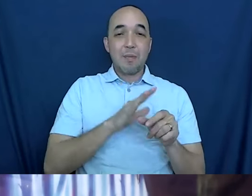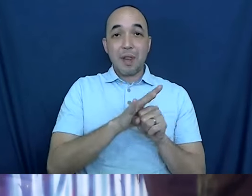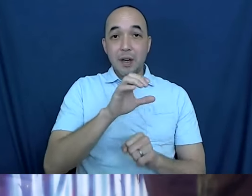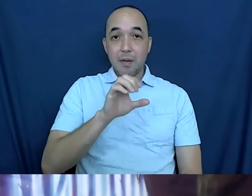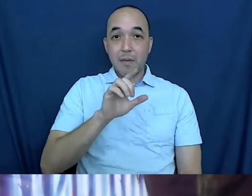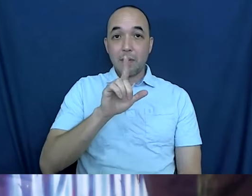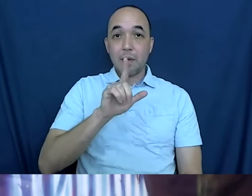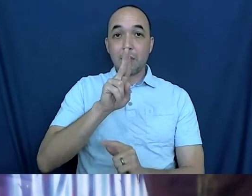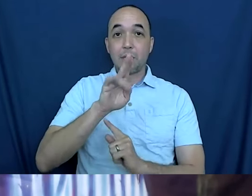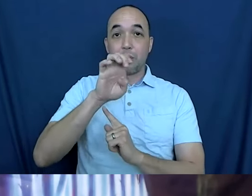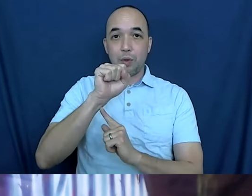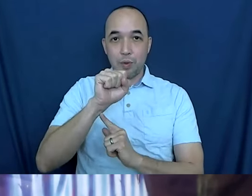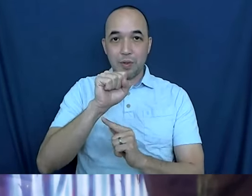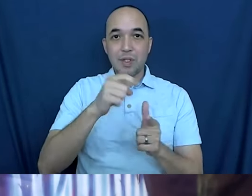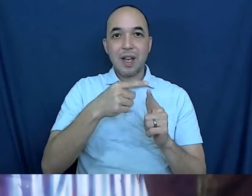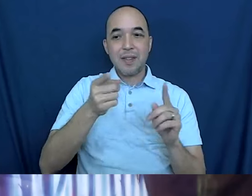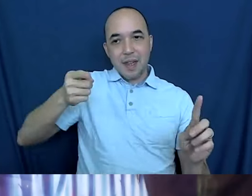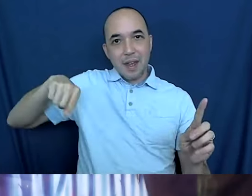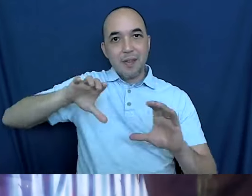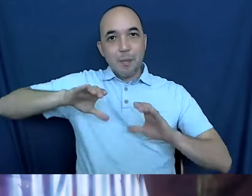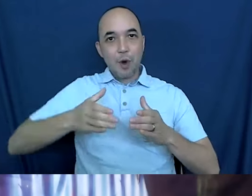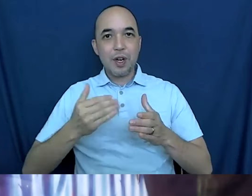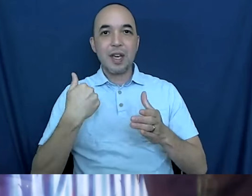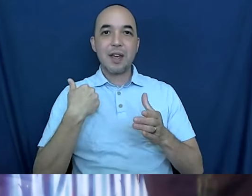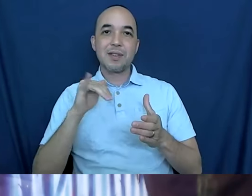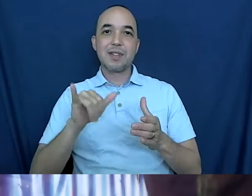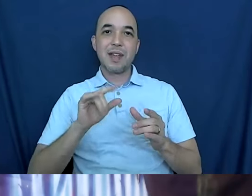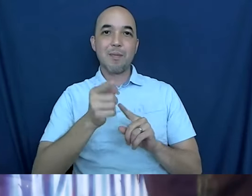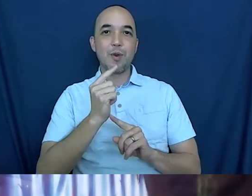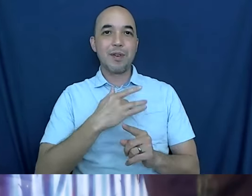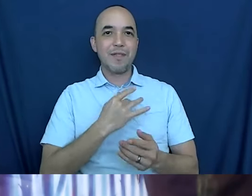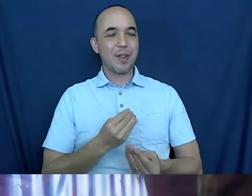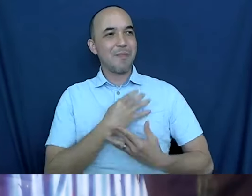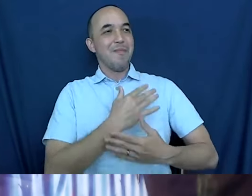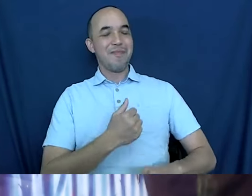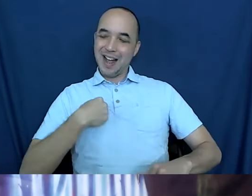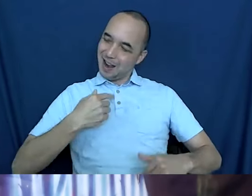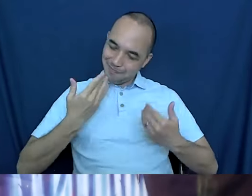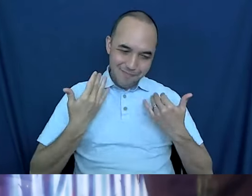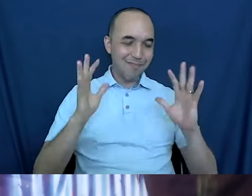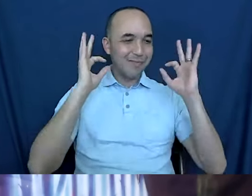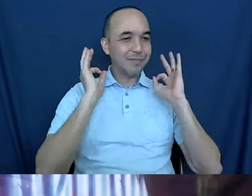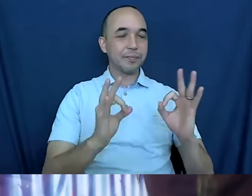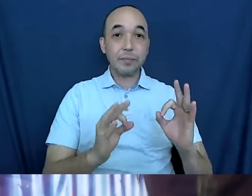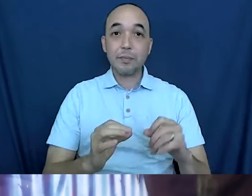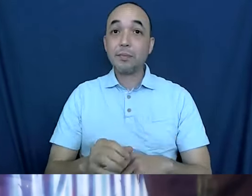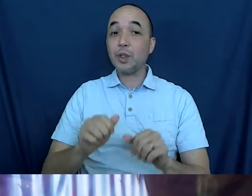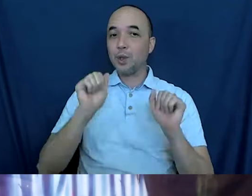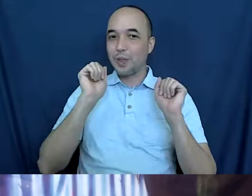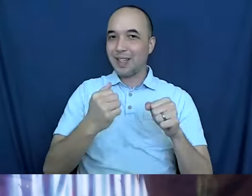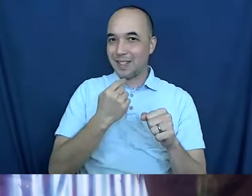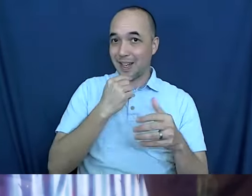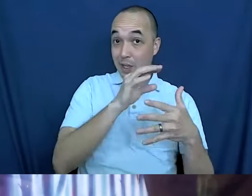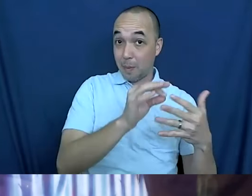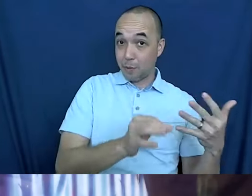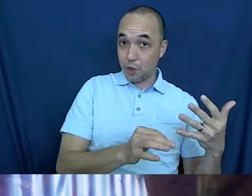that moment to feel achieved. If you want to make something that's like actively like, This is just an optional thing, but if they do figure this out,